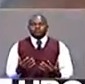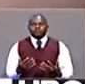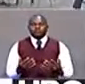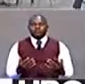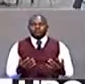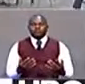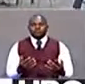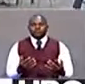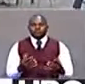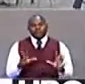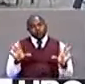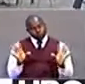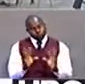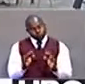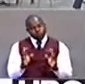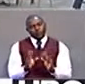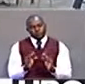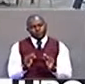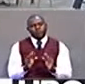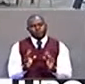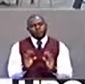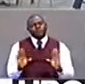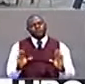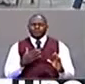Just say. Please conclude. Huh?